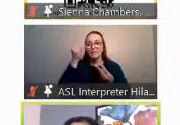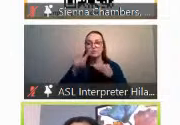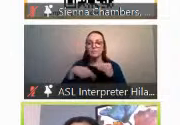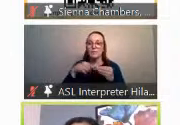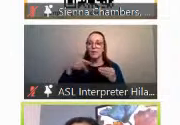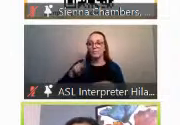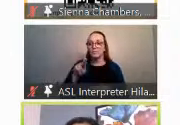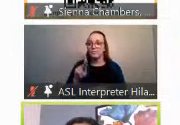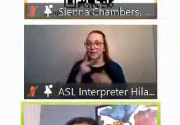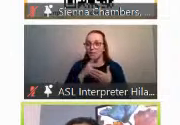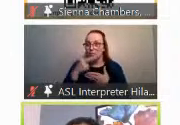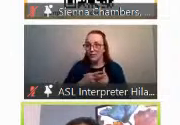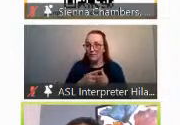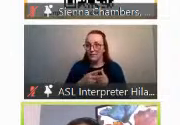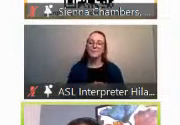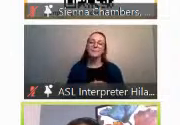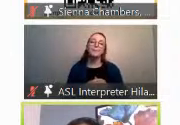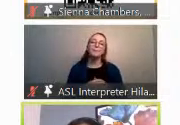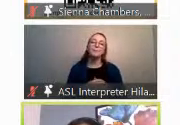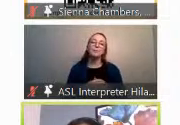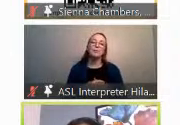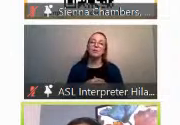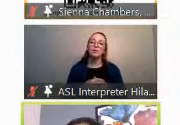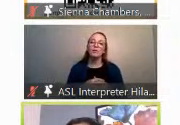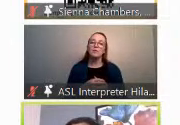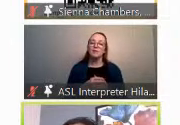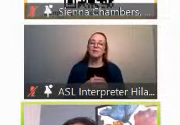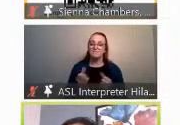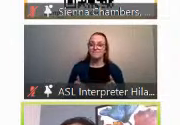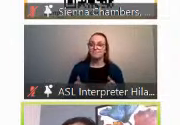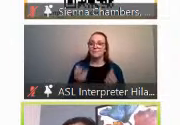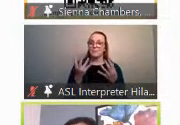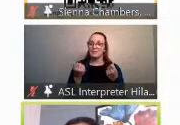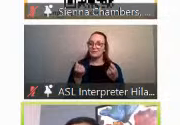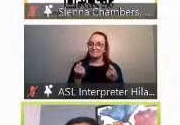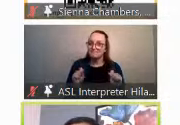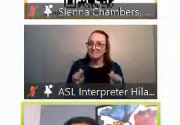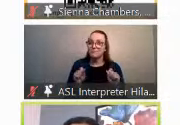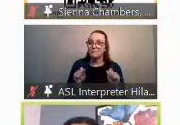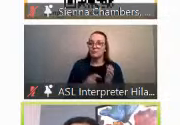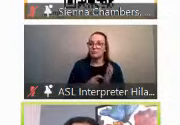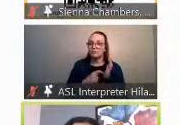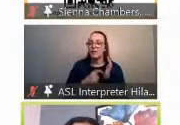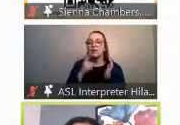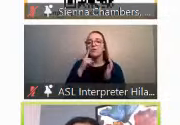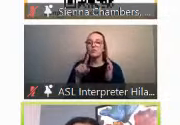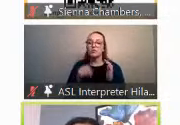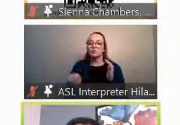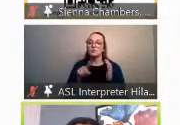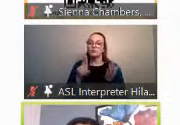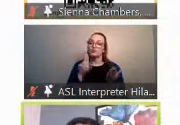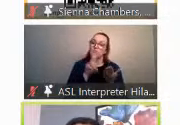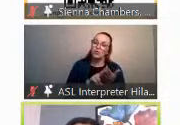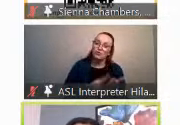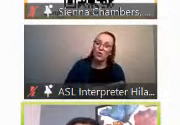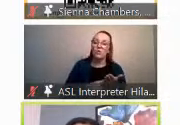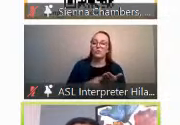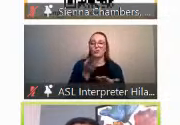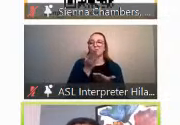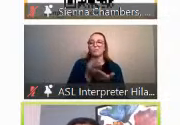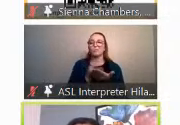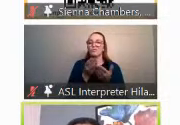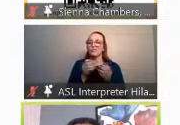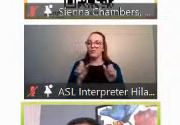program, the level of effort that's required for them to enroll or prove eligibility. And so, for example,